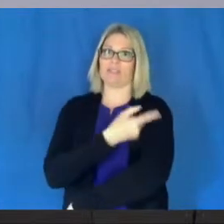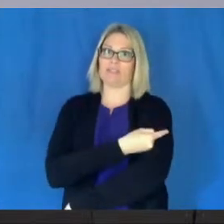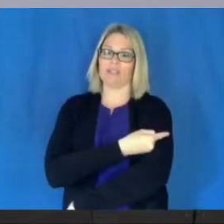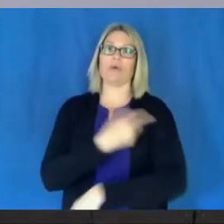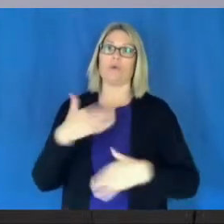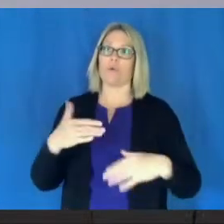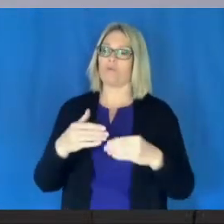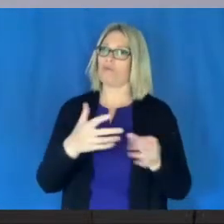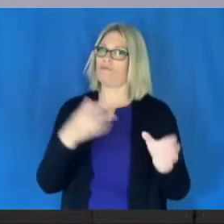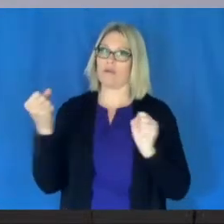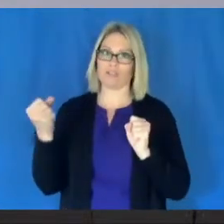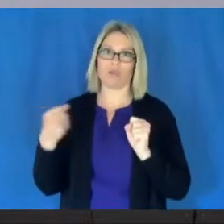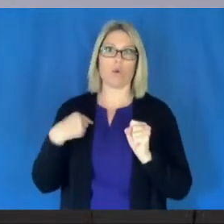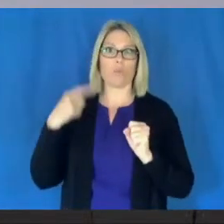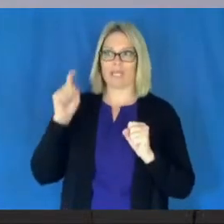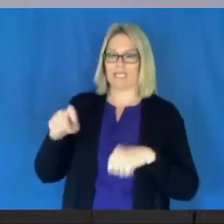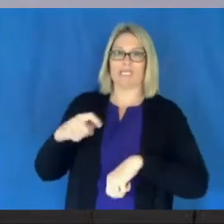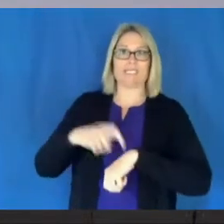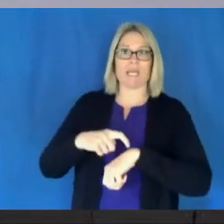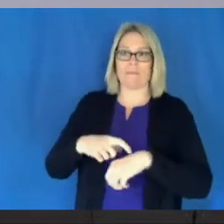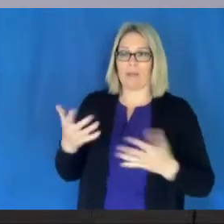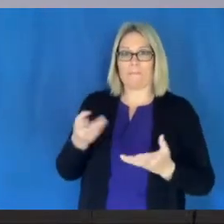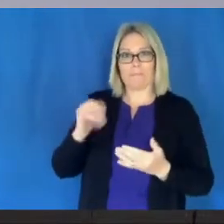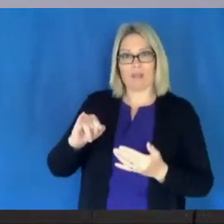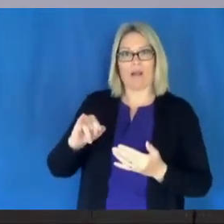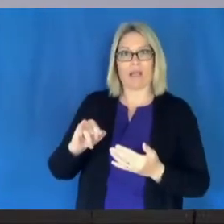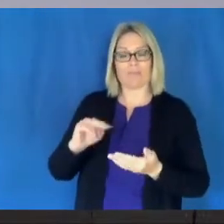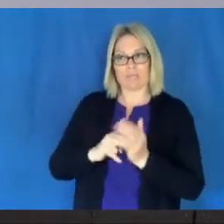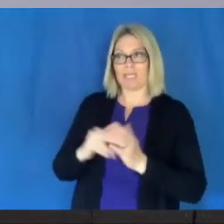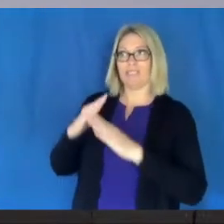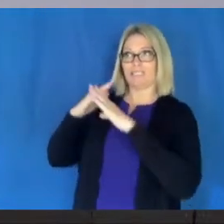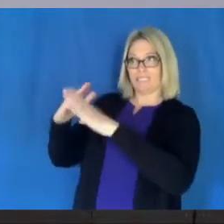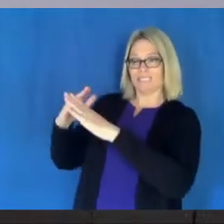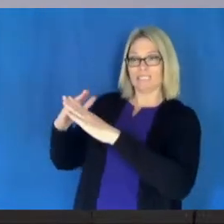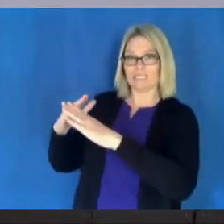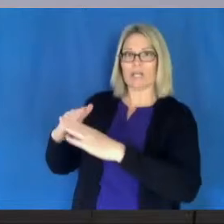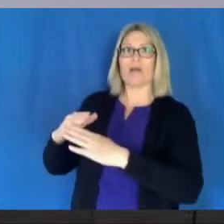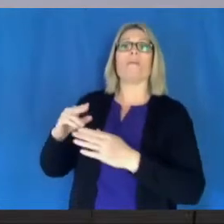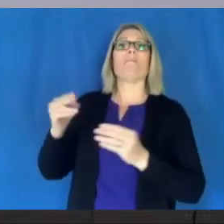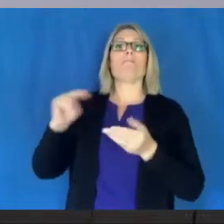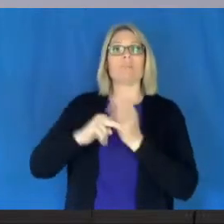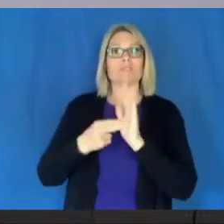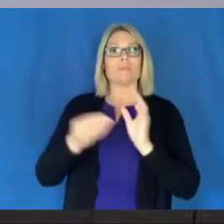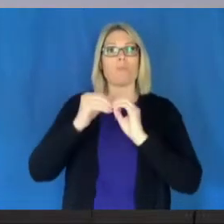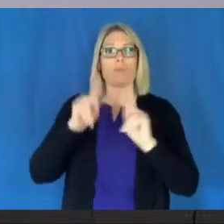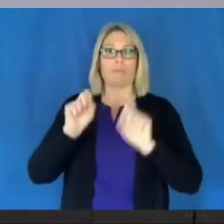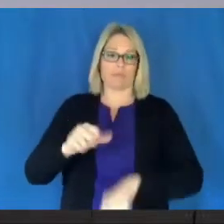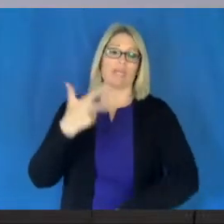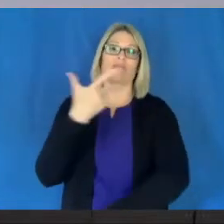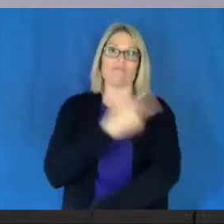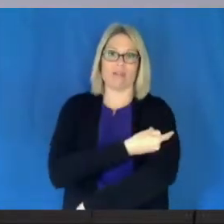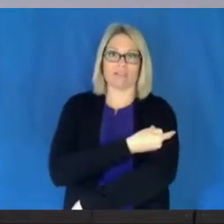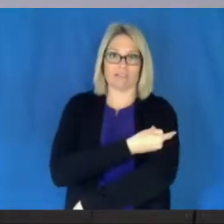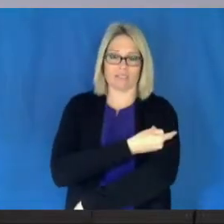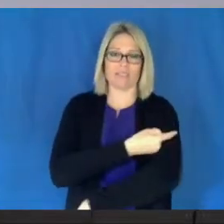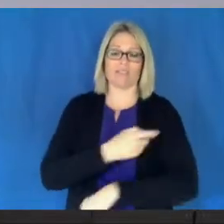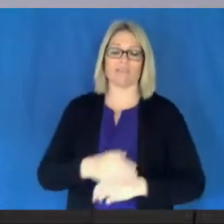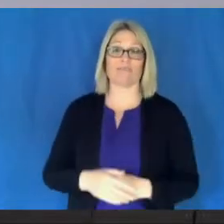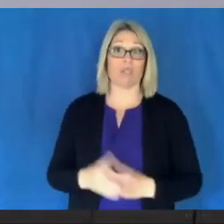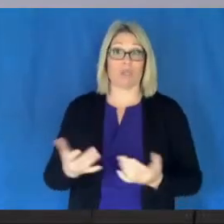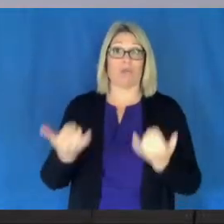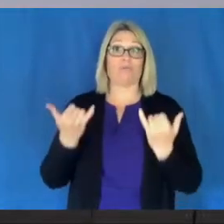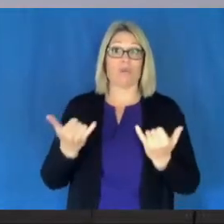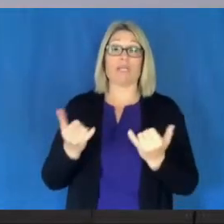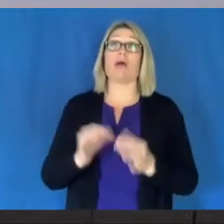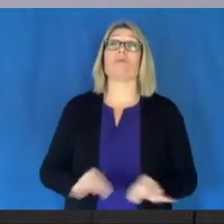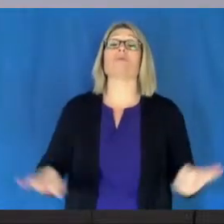need to buy time here on PEI to get more people vaccinated. Now more than ever, it's